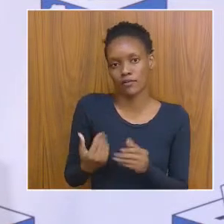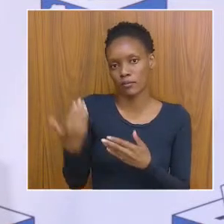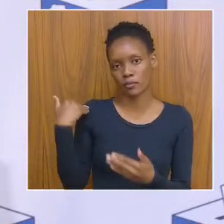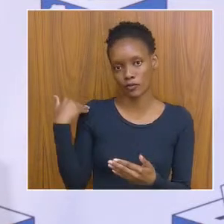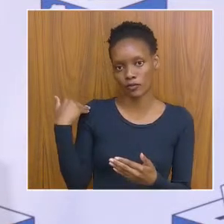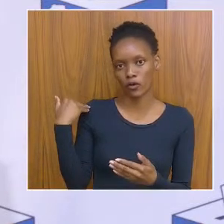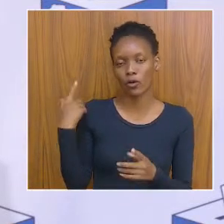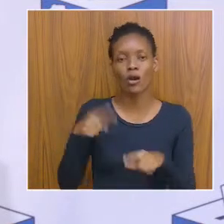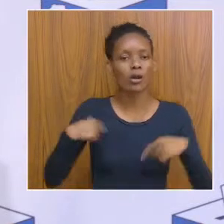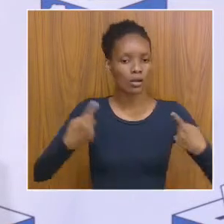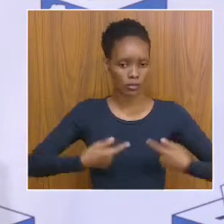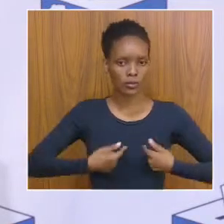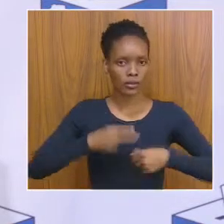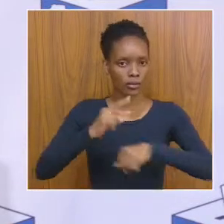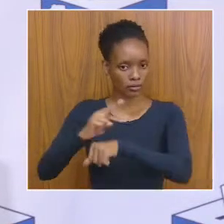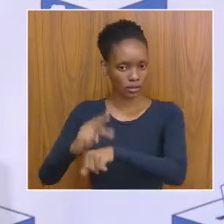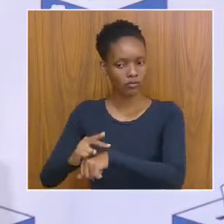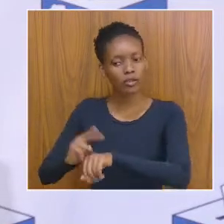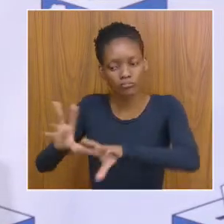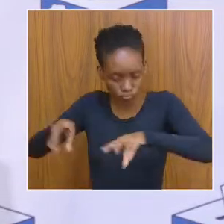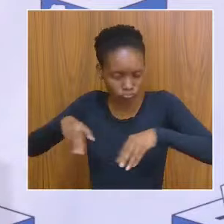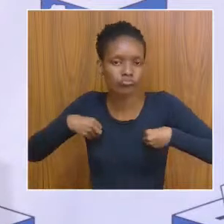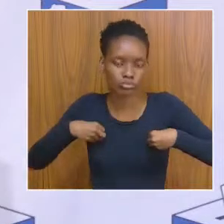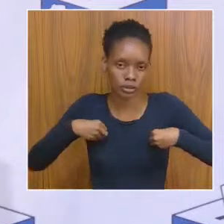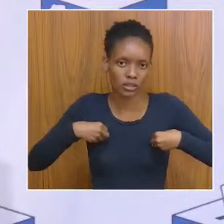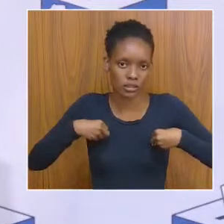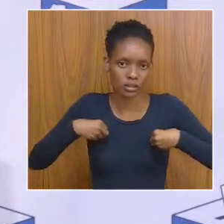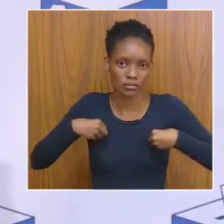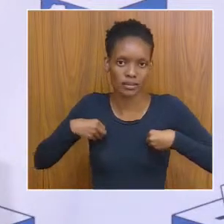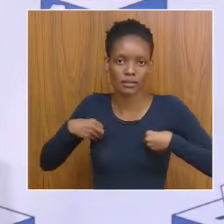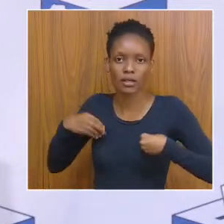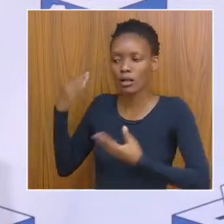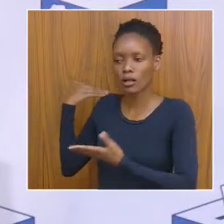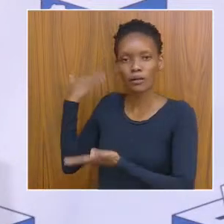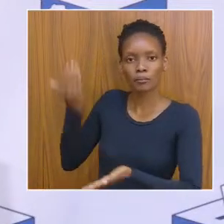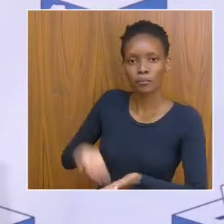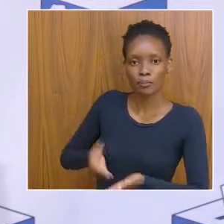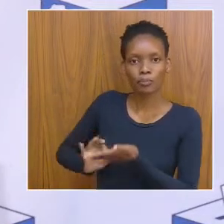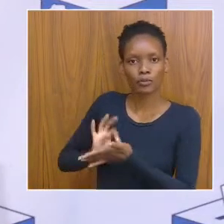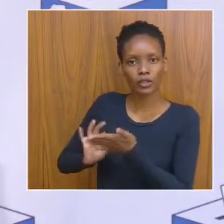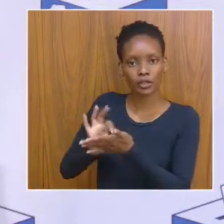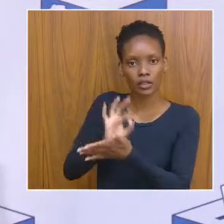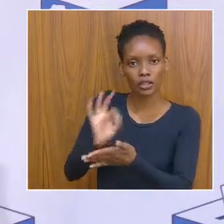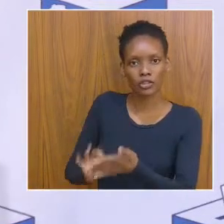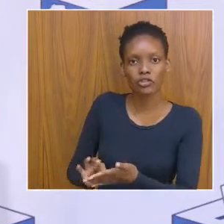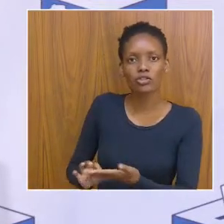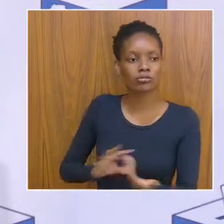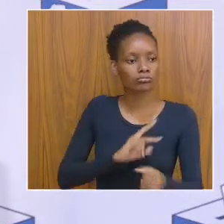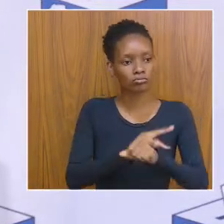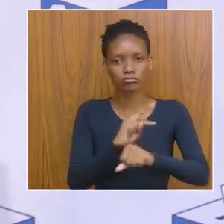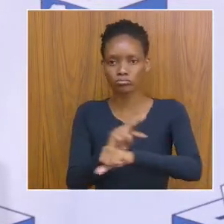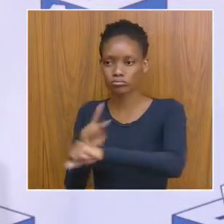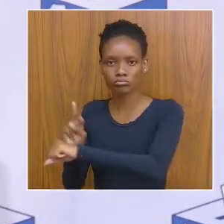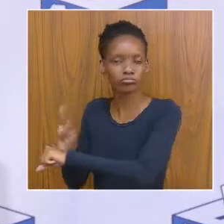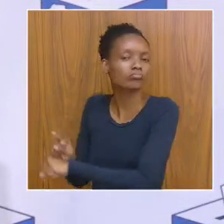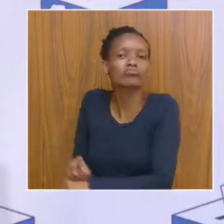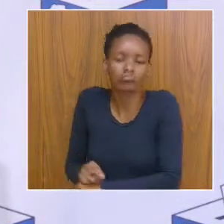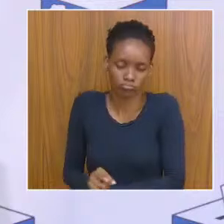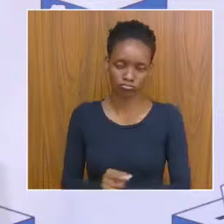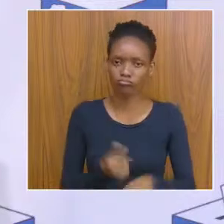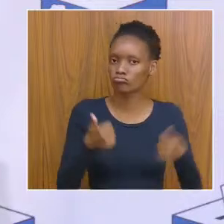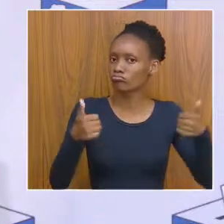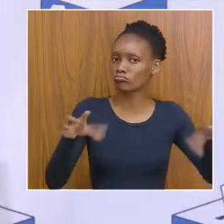observers, and in all elections, we have accredited observers that came from multilateral